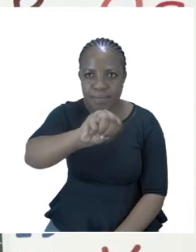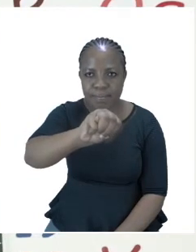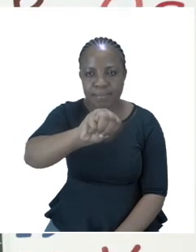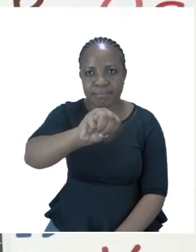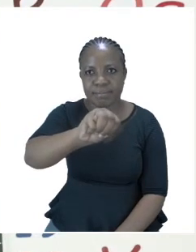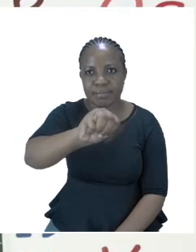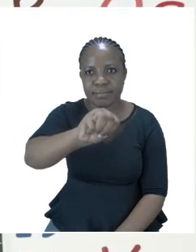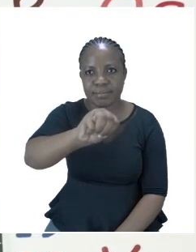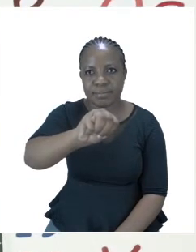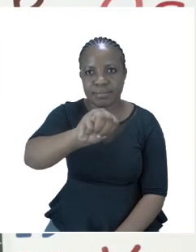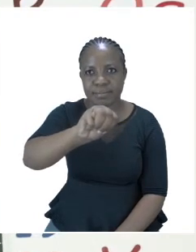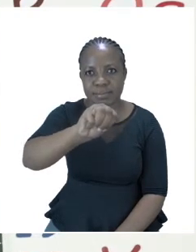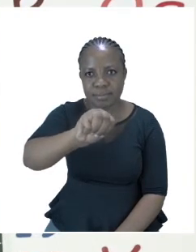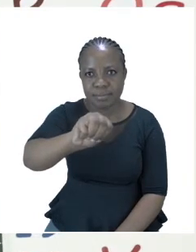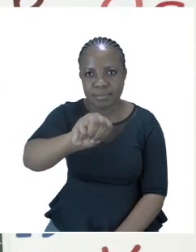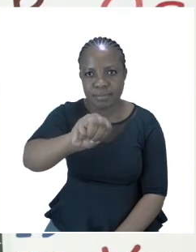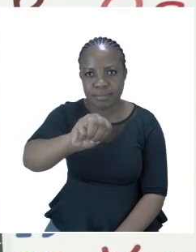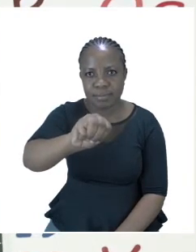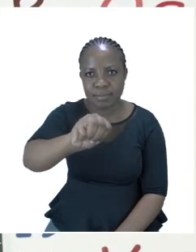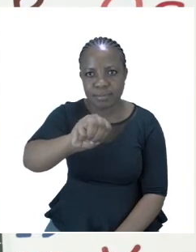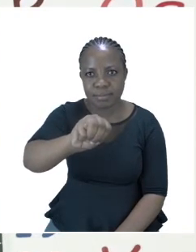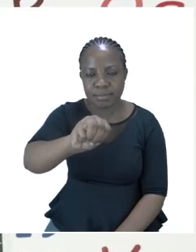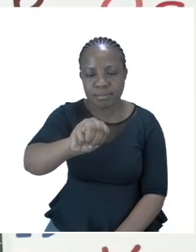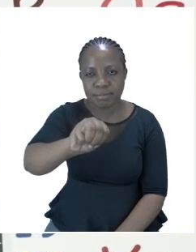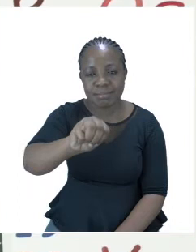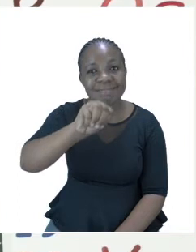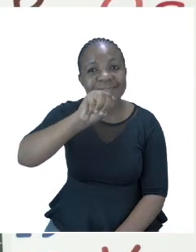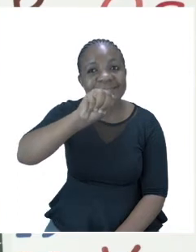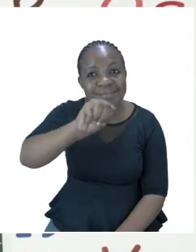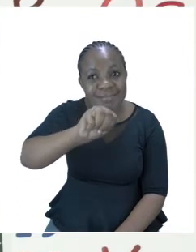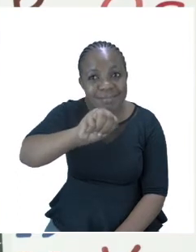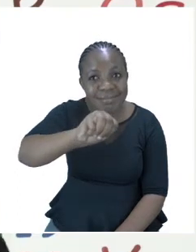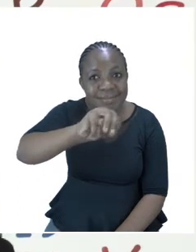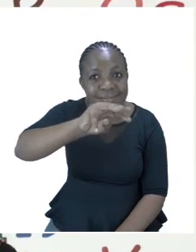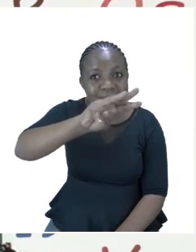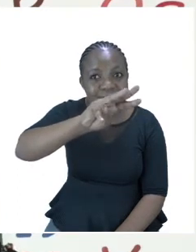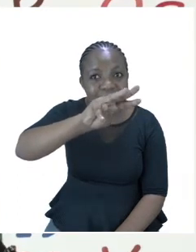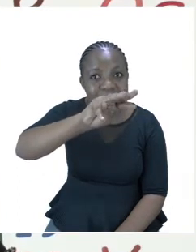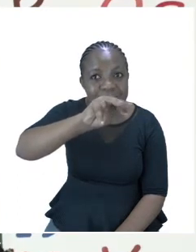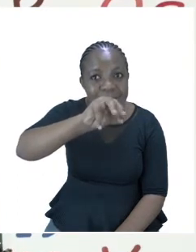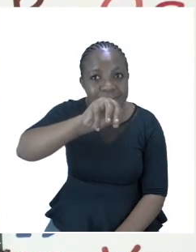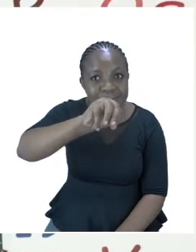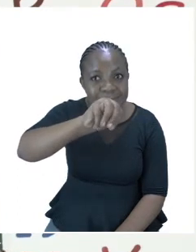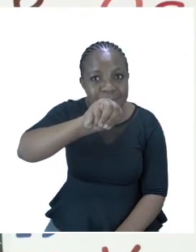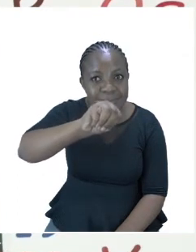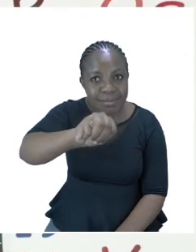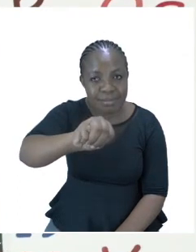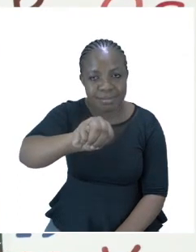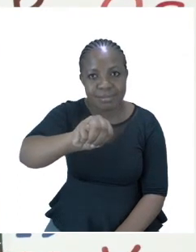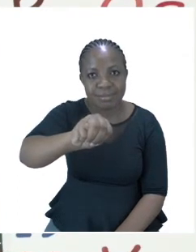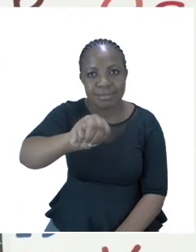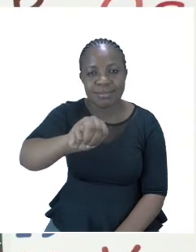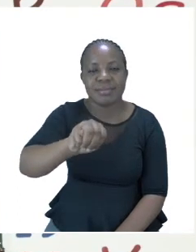you can see that letter M has 3 legs. Yes, 3 legs. The first leg starts at the